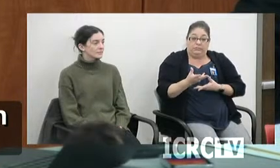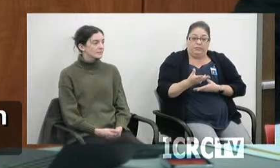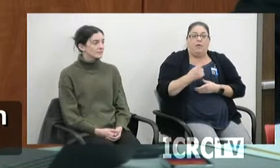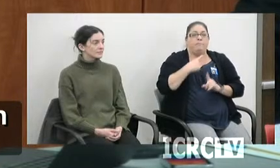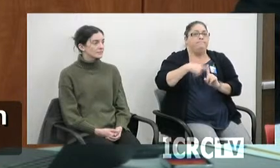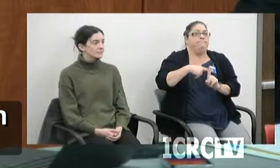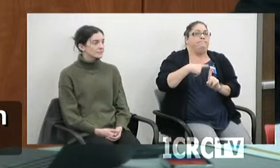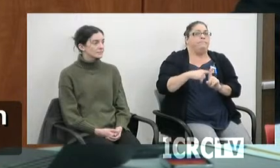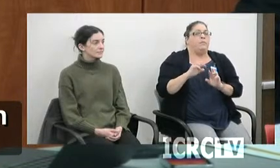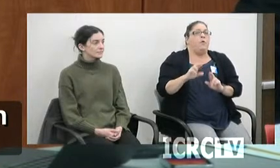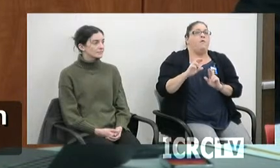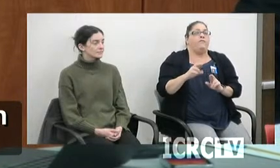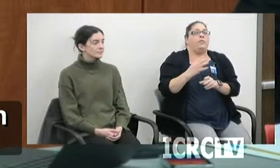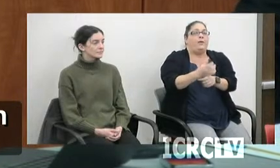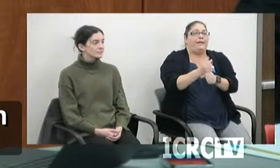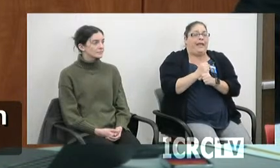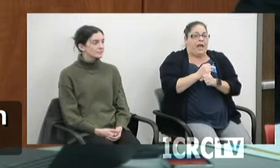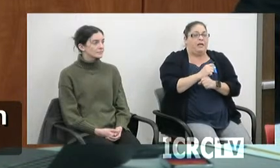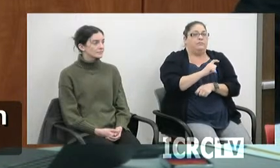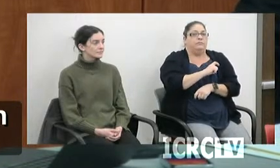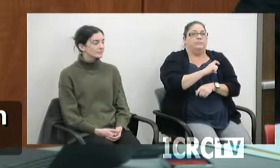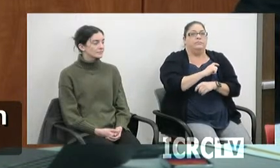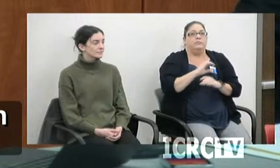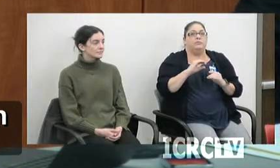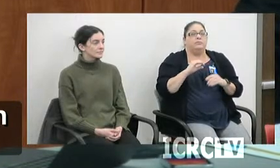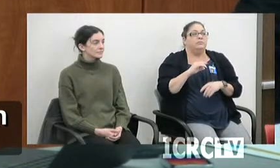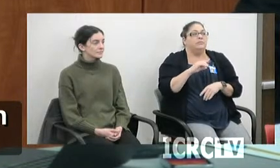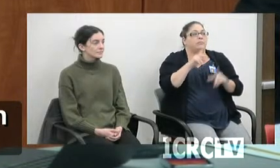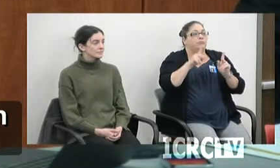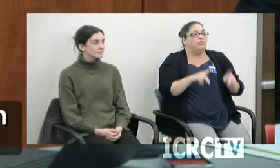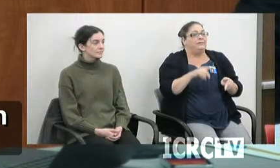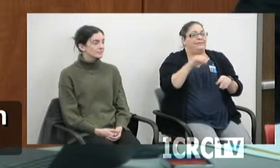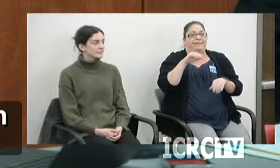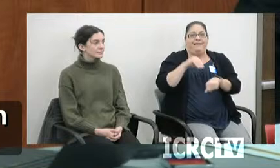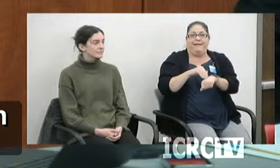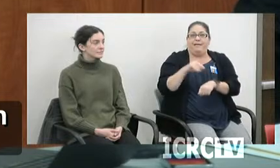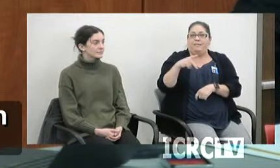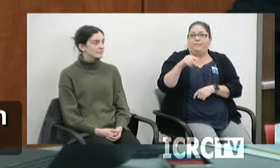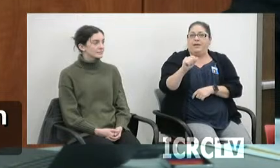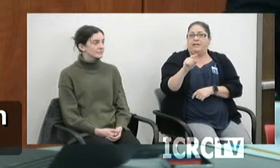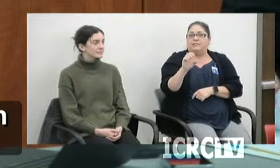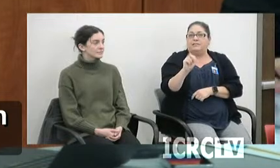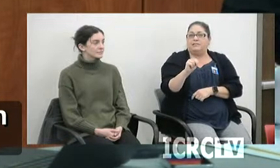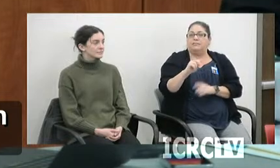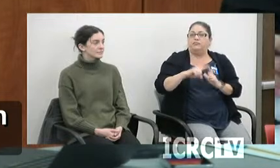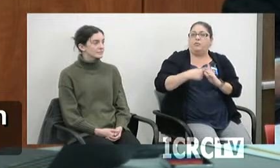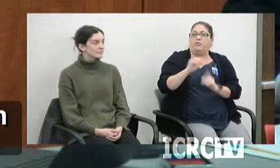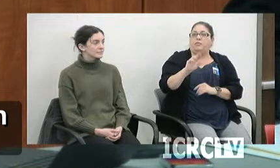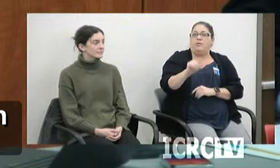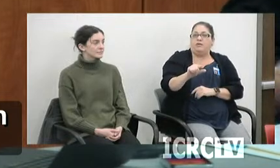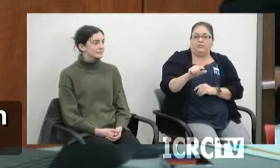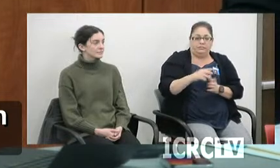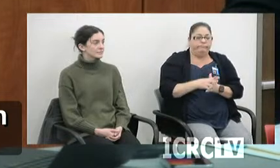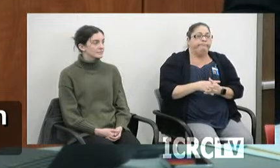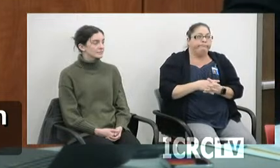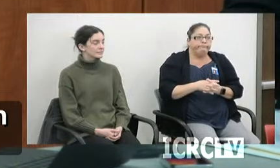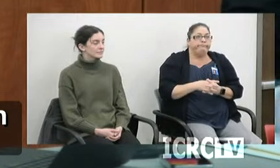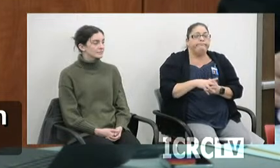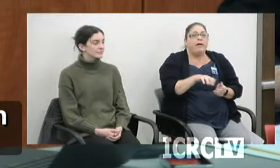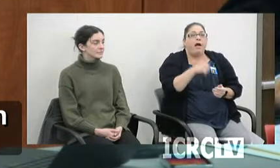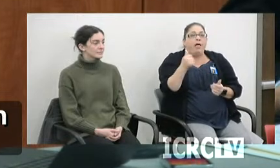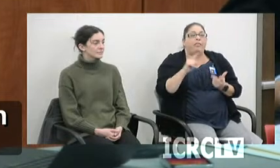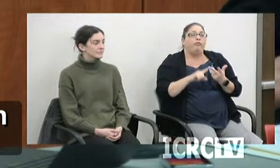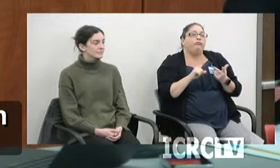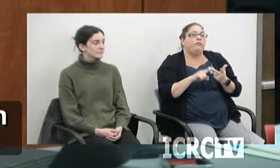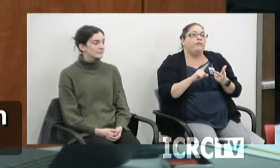have a school resource officer at Pattison beginning in August. And the other school resource